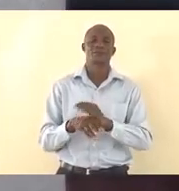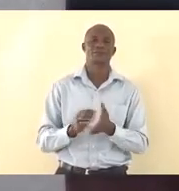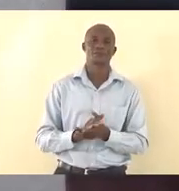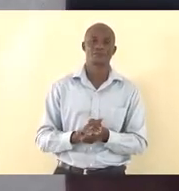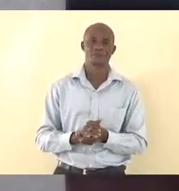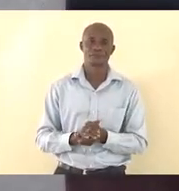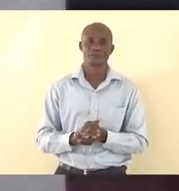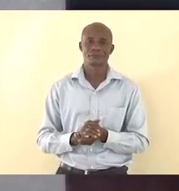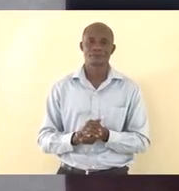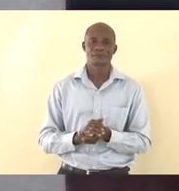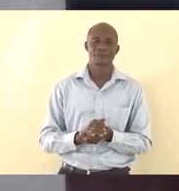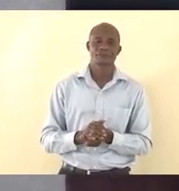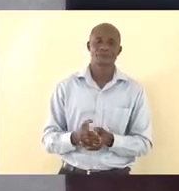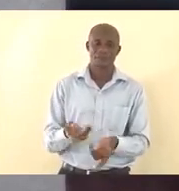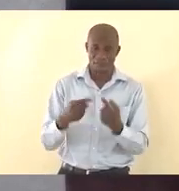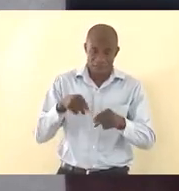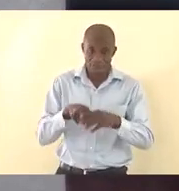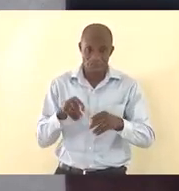as Amechi was watching first.